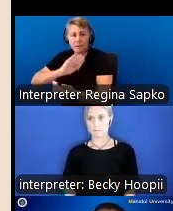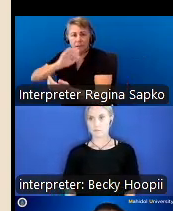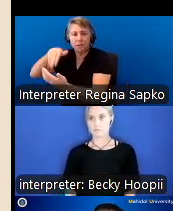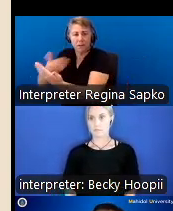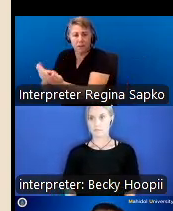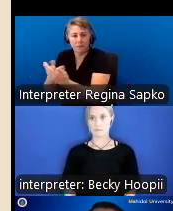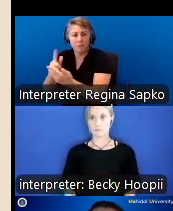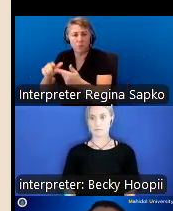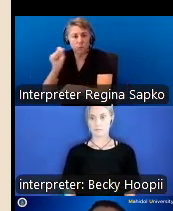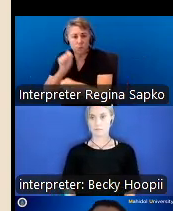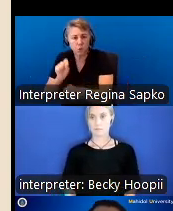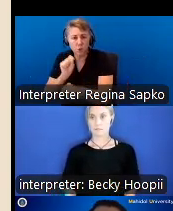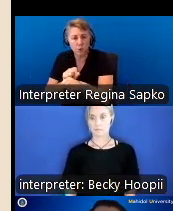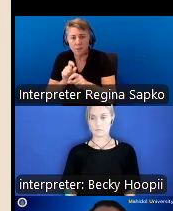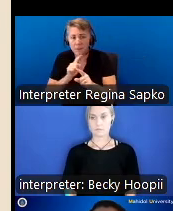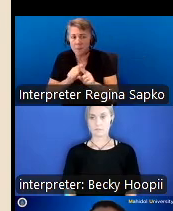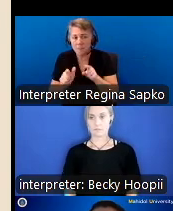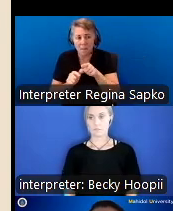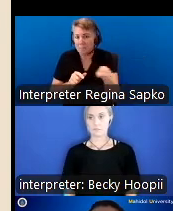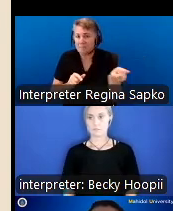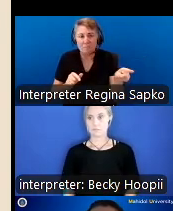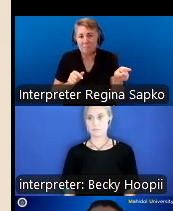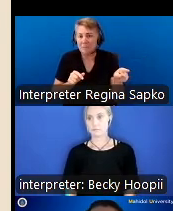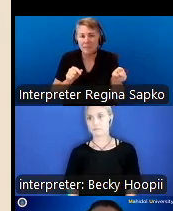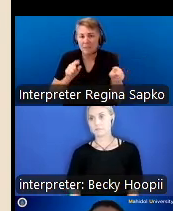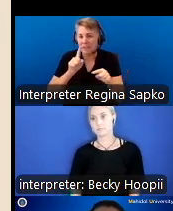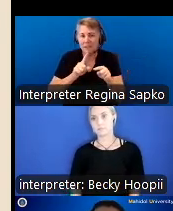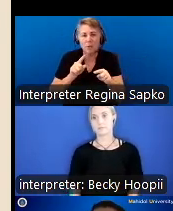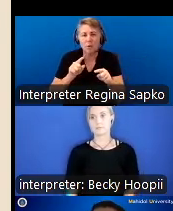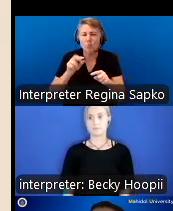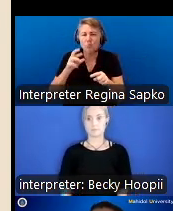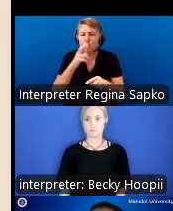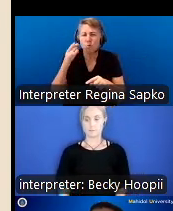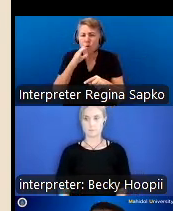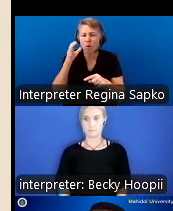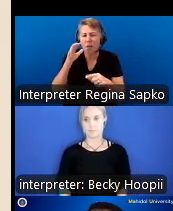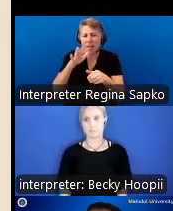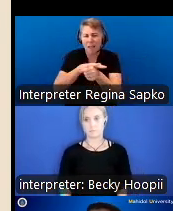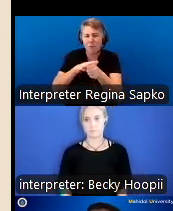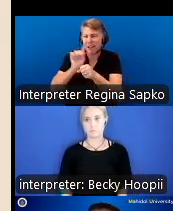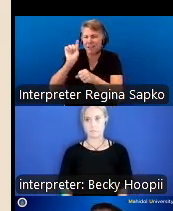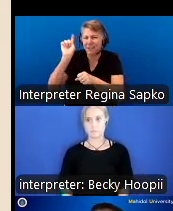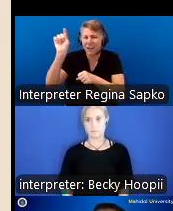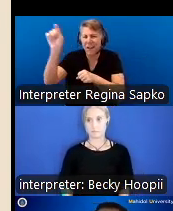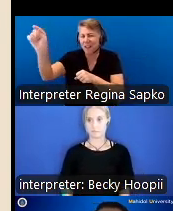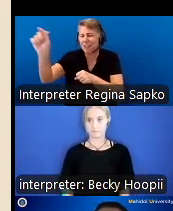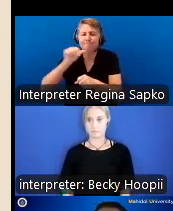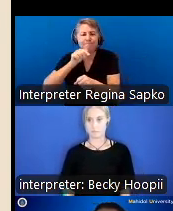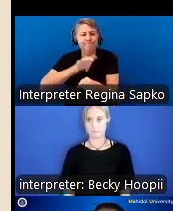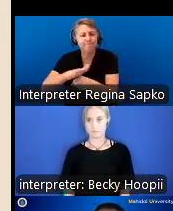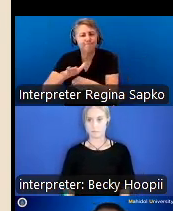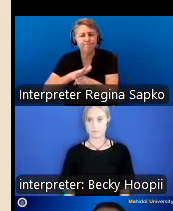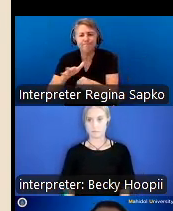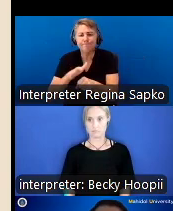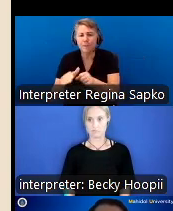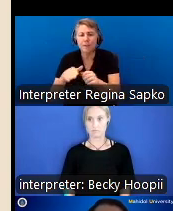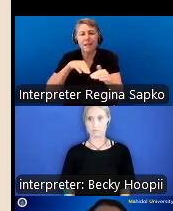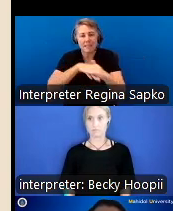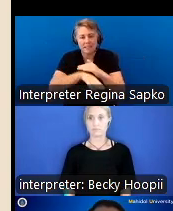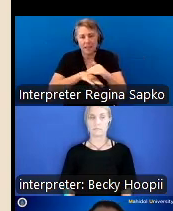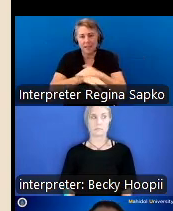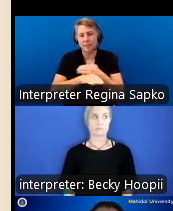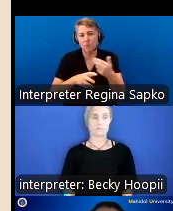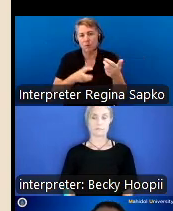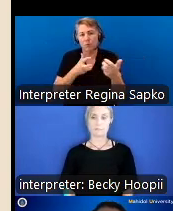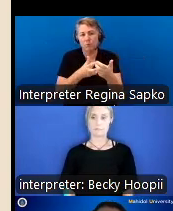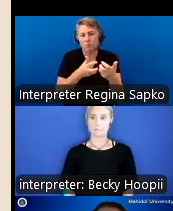their workplaces. But in rural area is very adequate, and no more like public